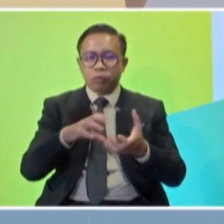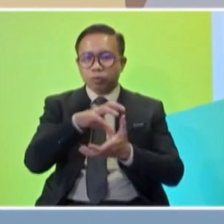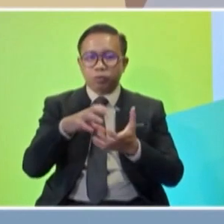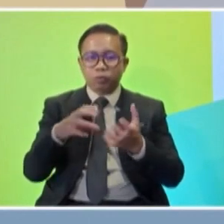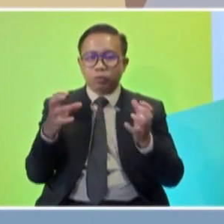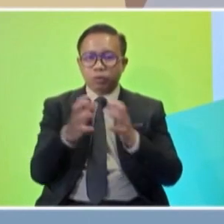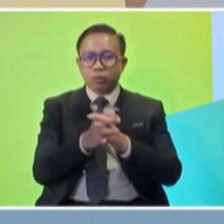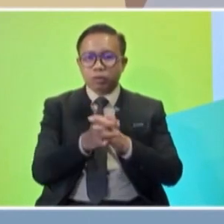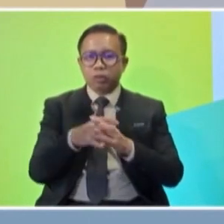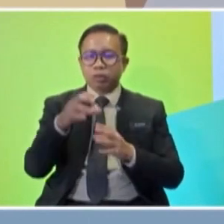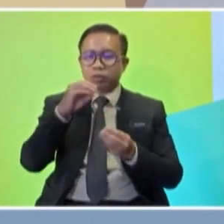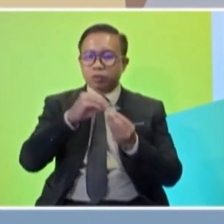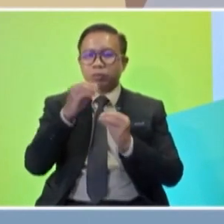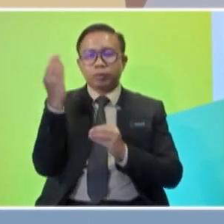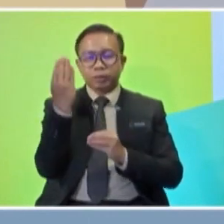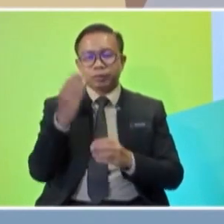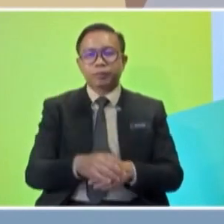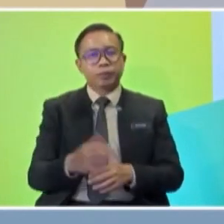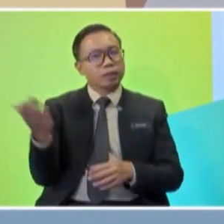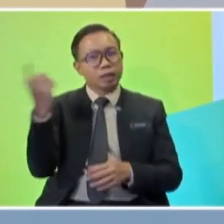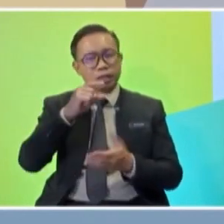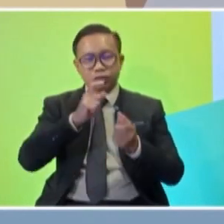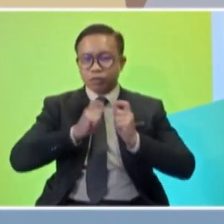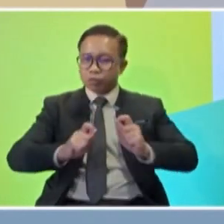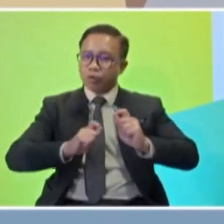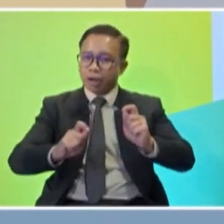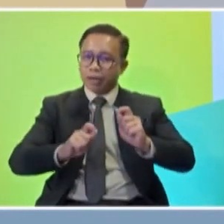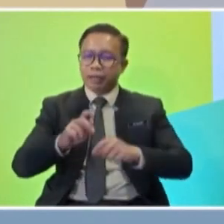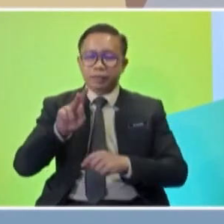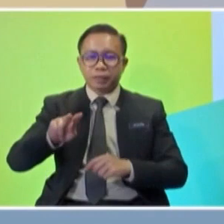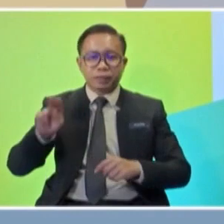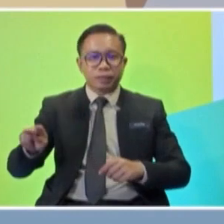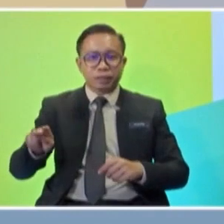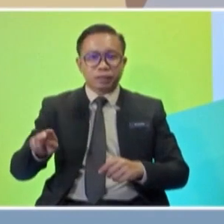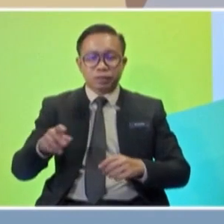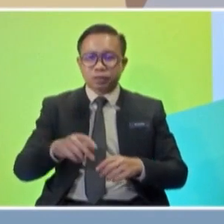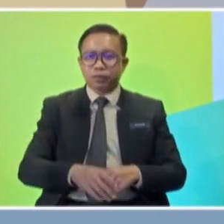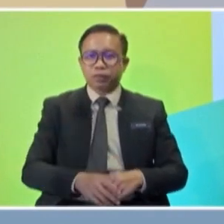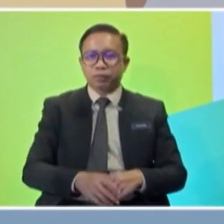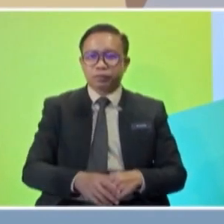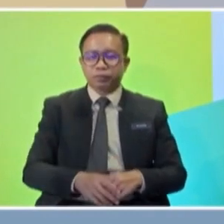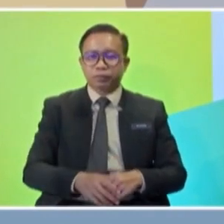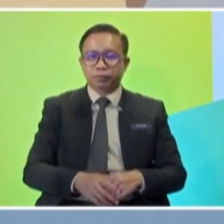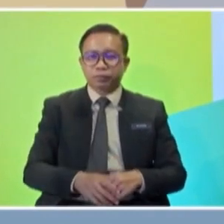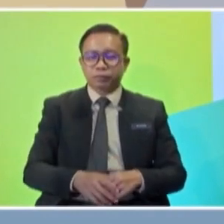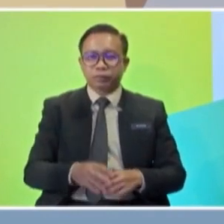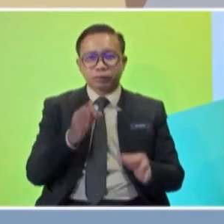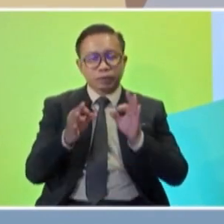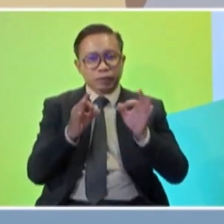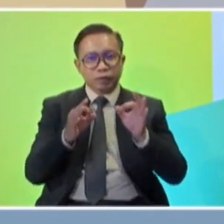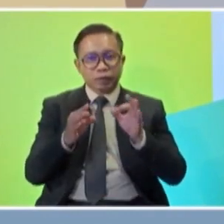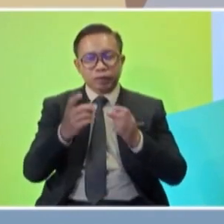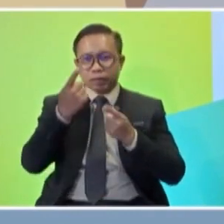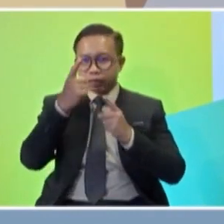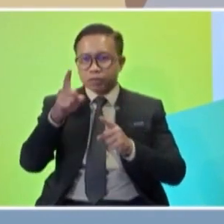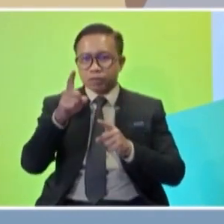learned this both scheme just now. Yes. So let's try how the kids going to perform. Okay. And Chris, if let's say they answer